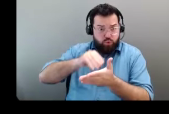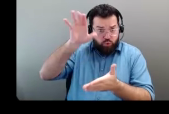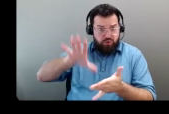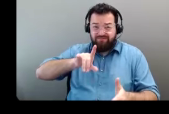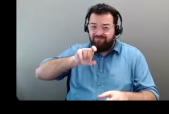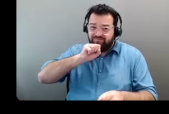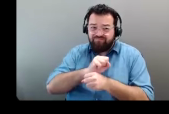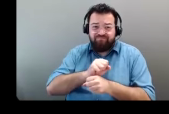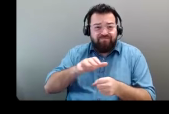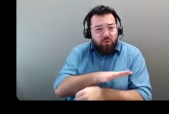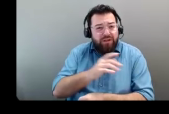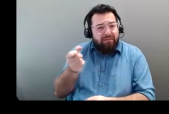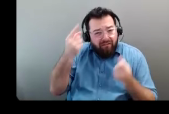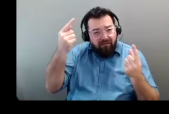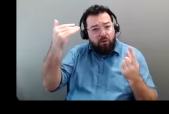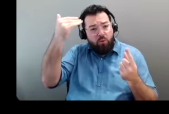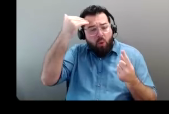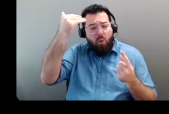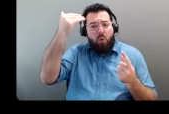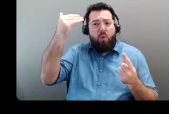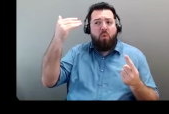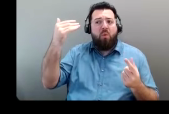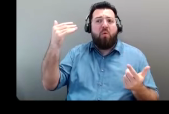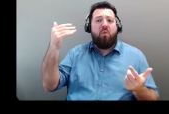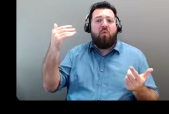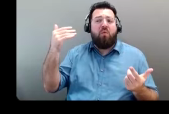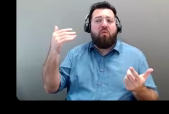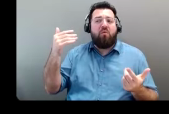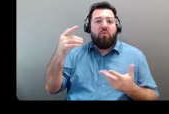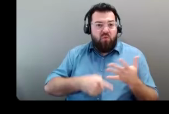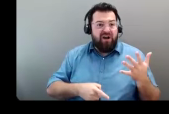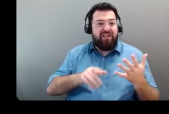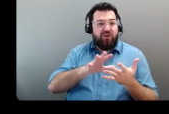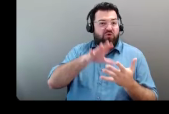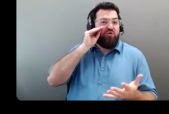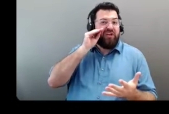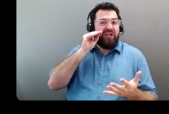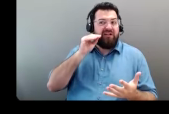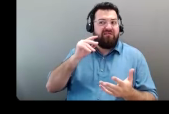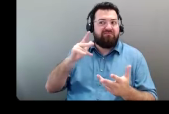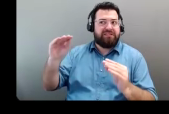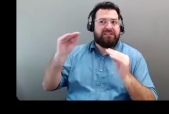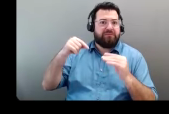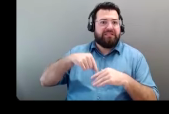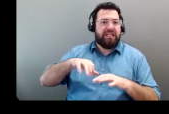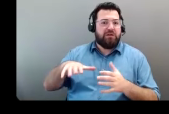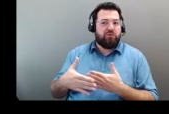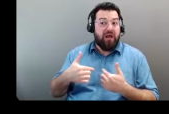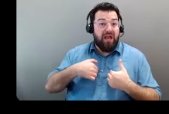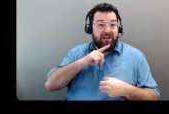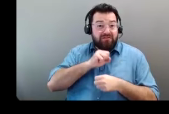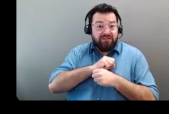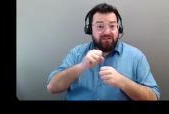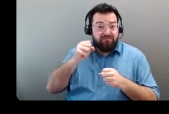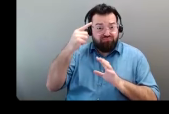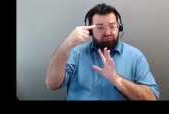understanding um, what is being taught in the classroom? How does can